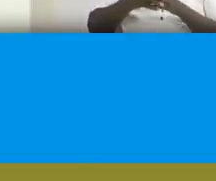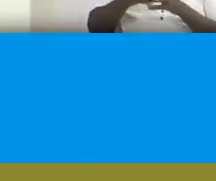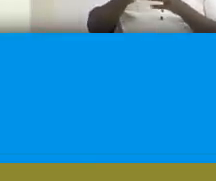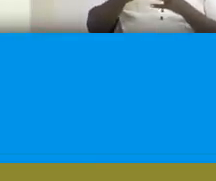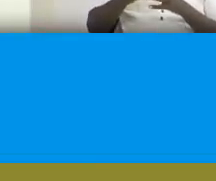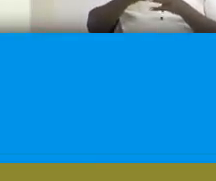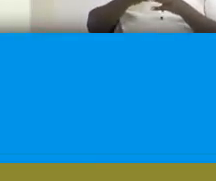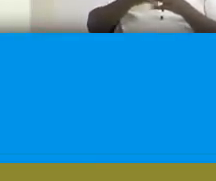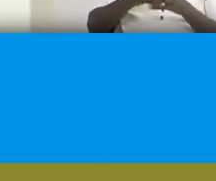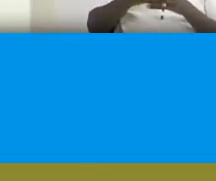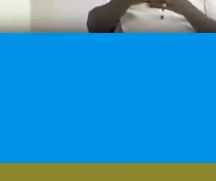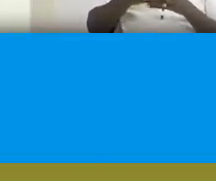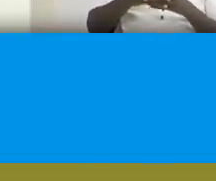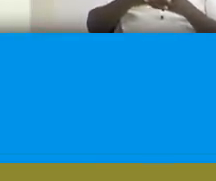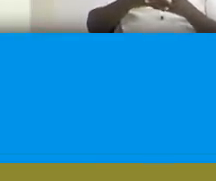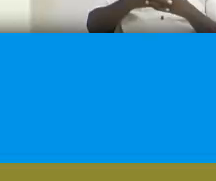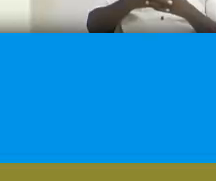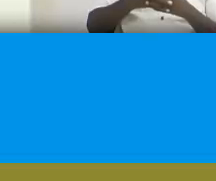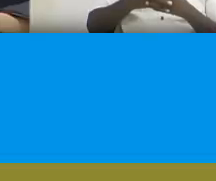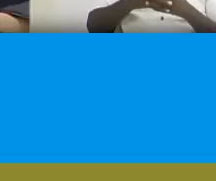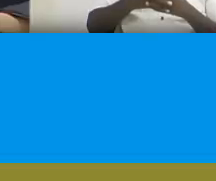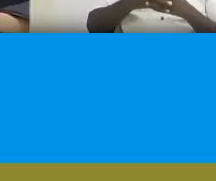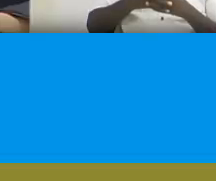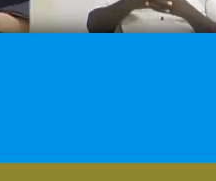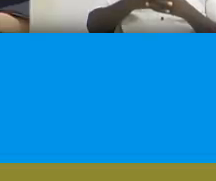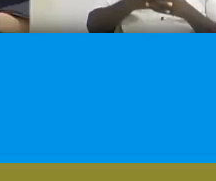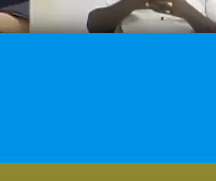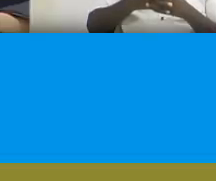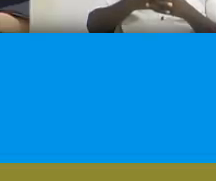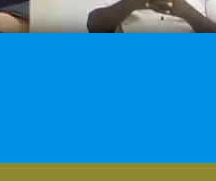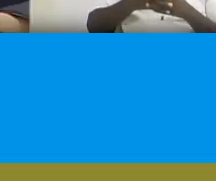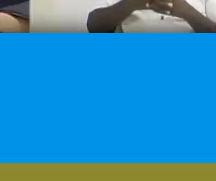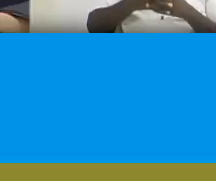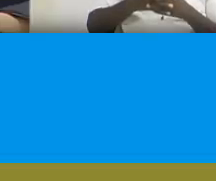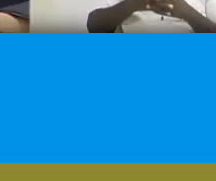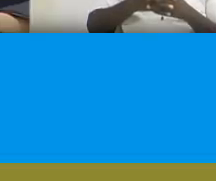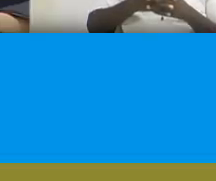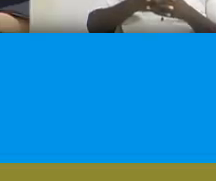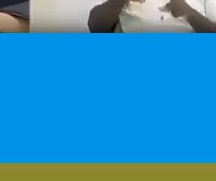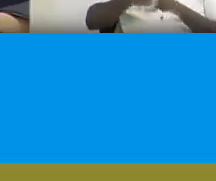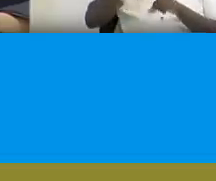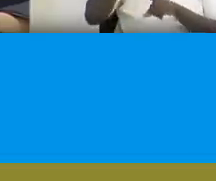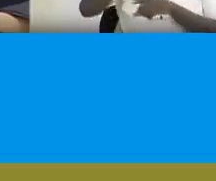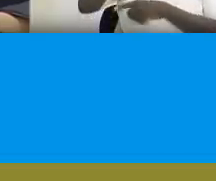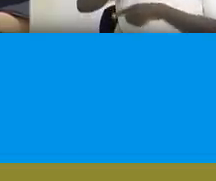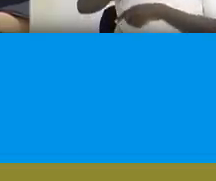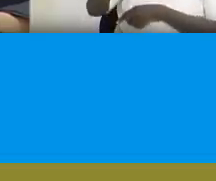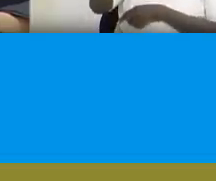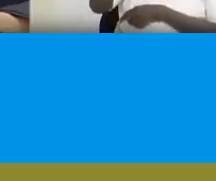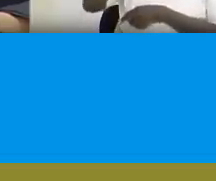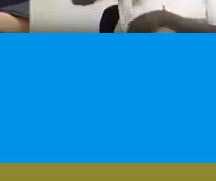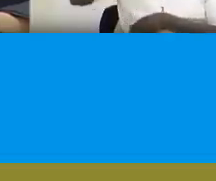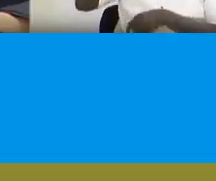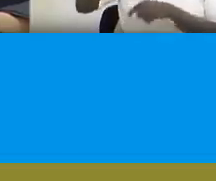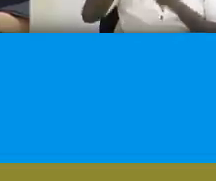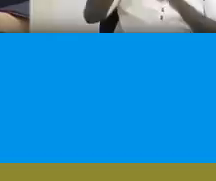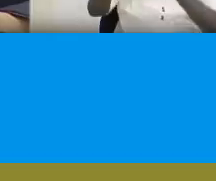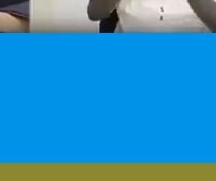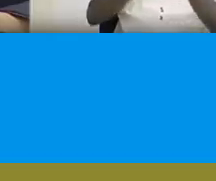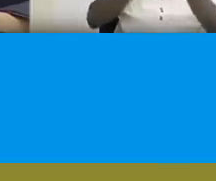You think that was measured action? Well, sir, I felt that I needed